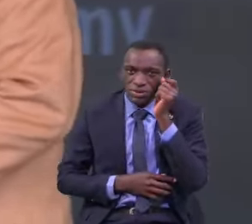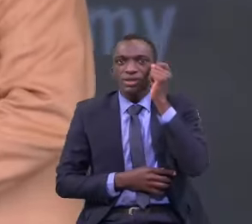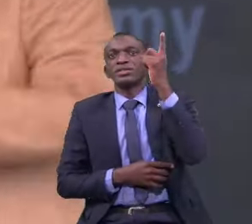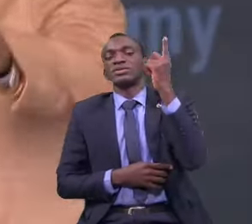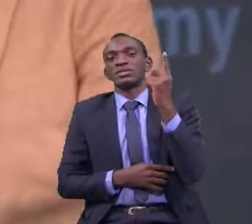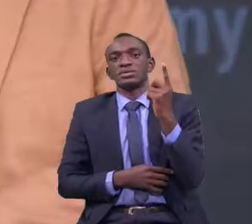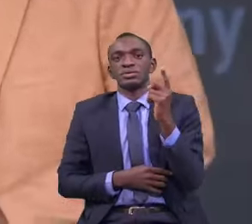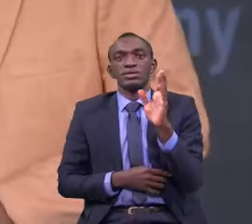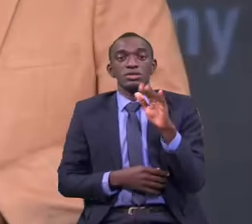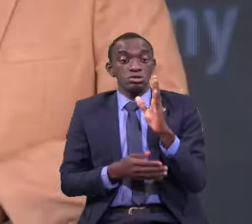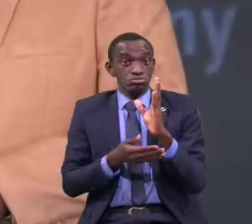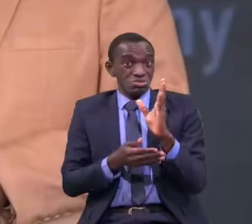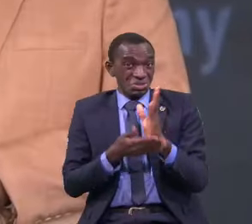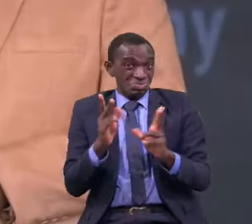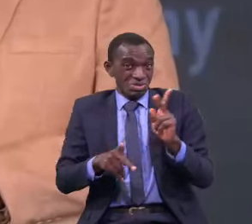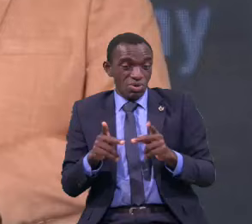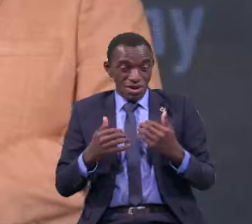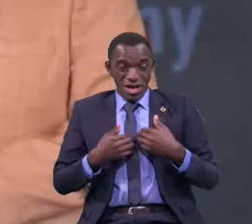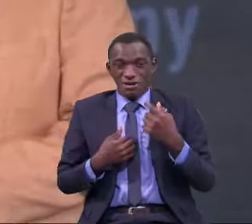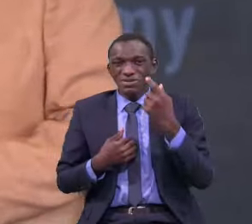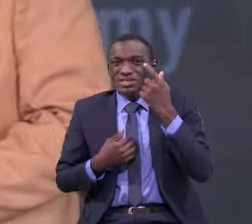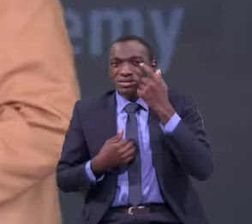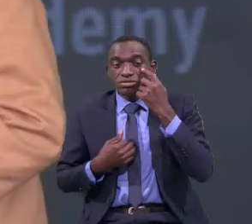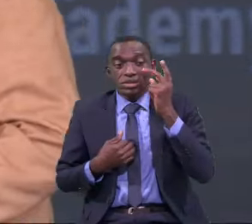They have sight, they don't have insight.